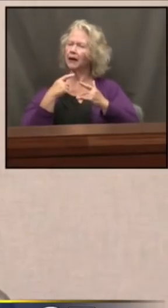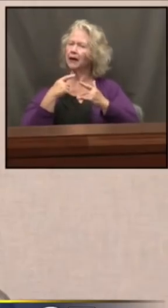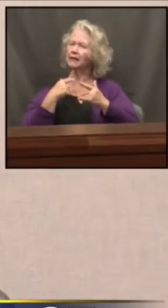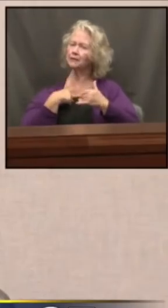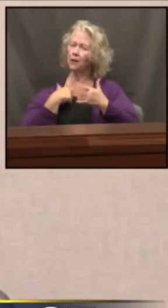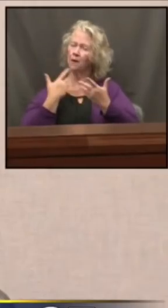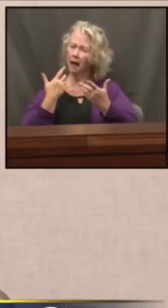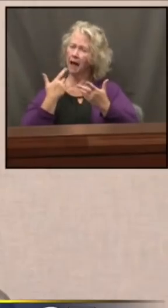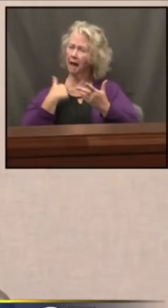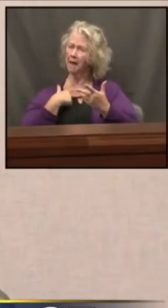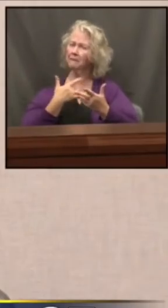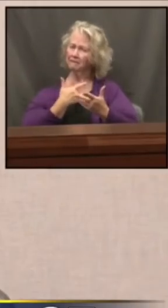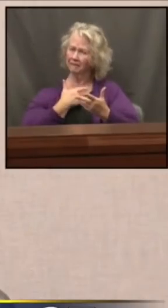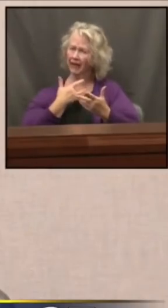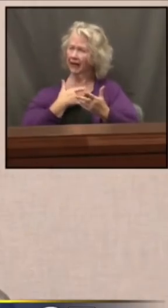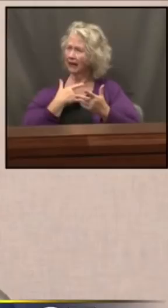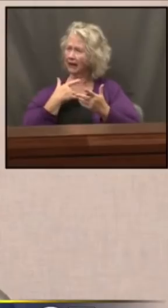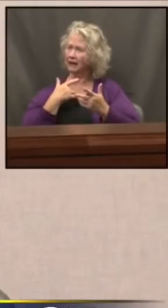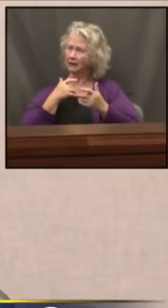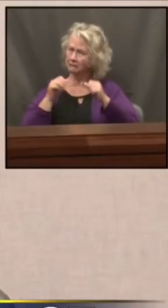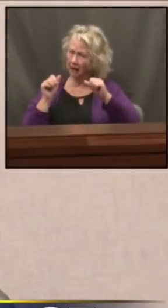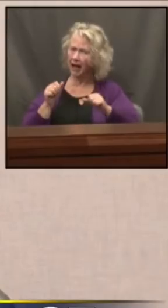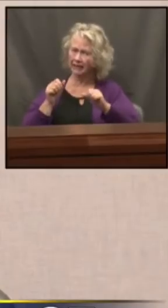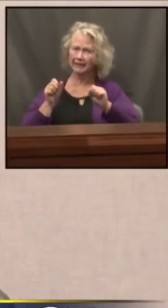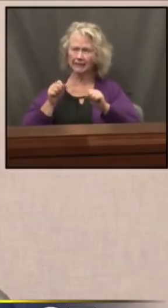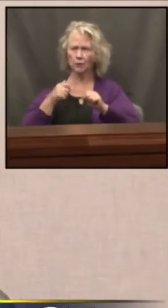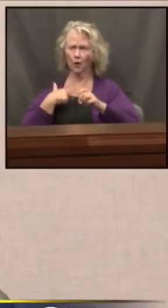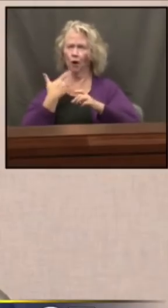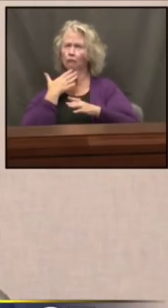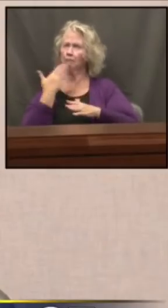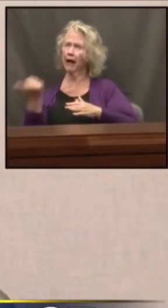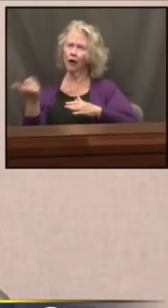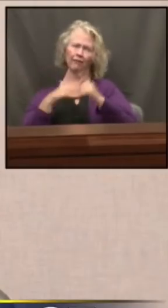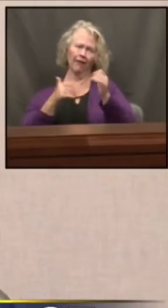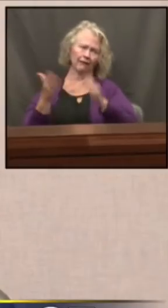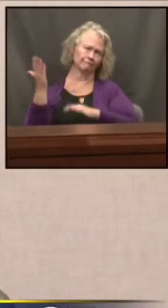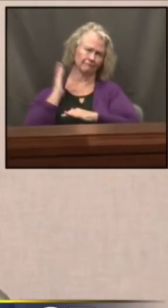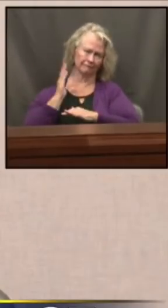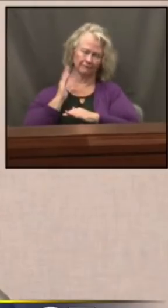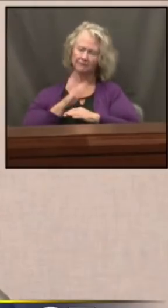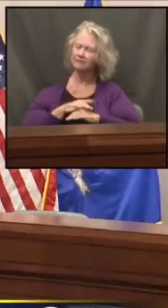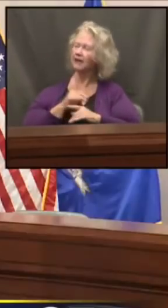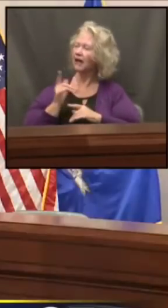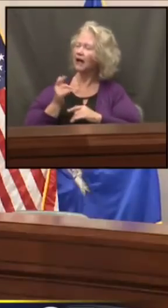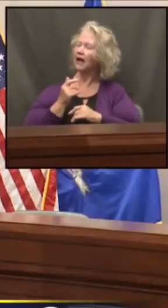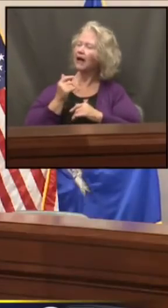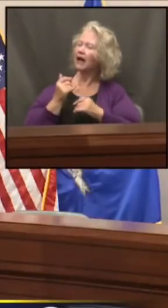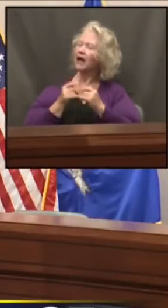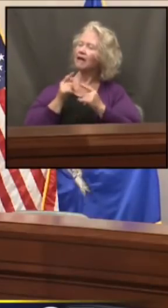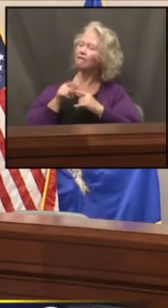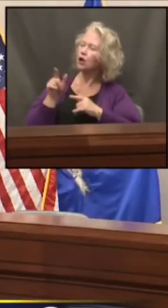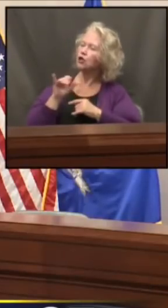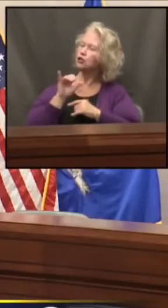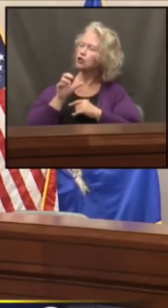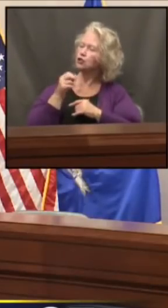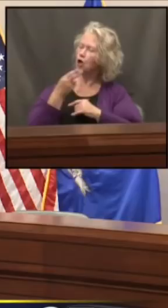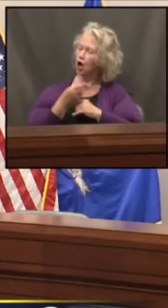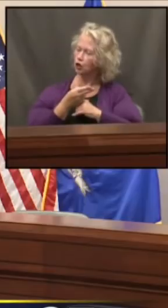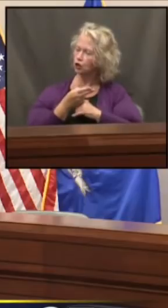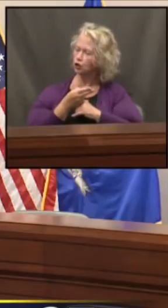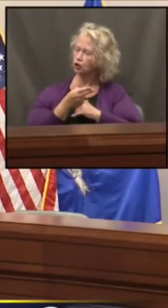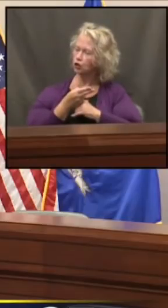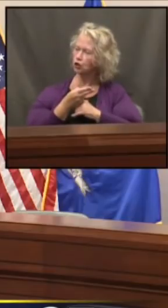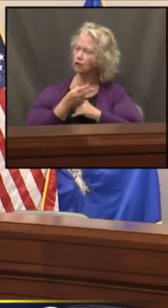optimistic because we are much better than where we were when we started all this. Okay, and a quick follow-up for Josh on the, if a